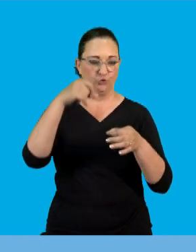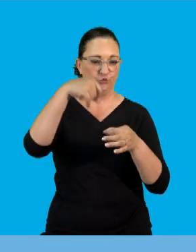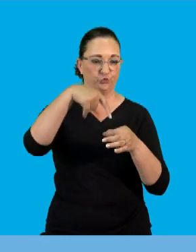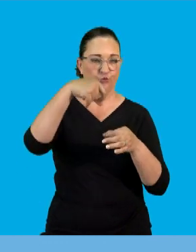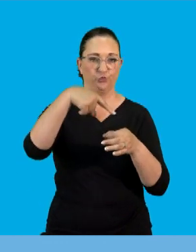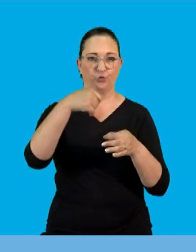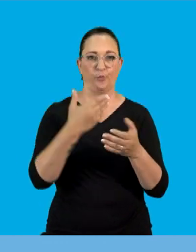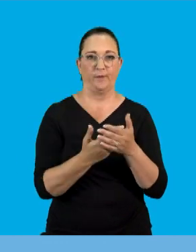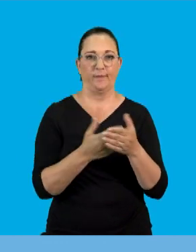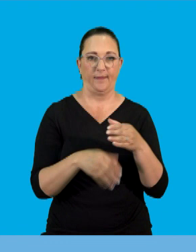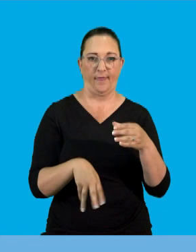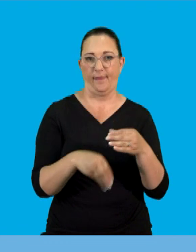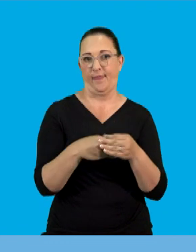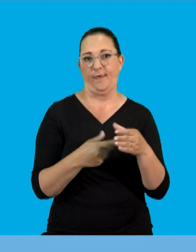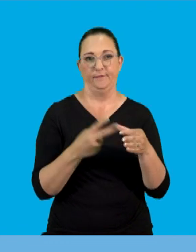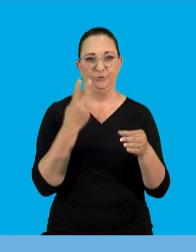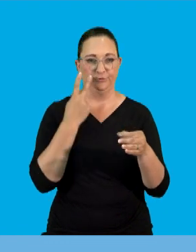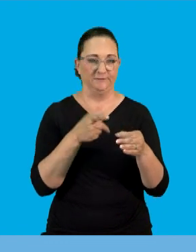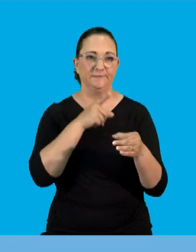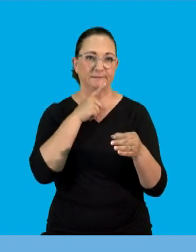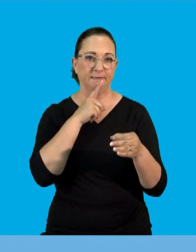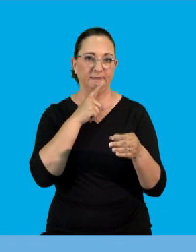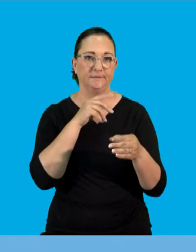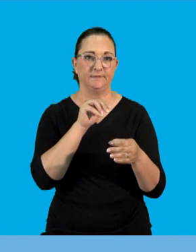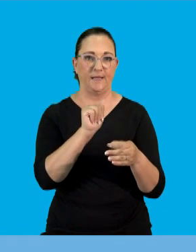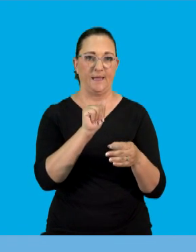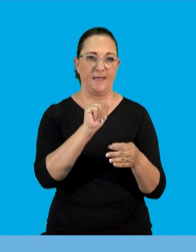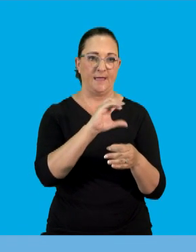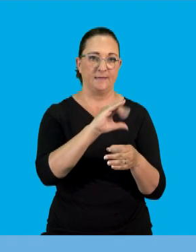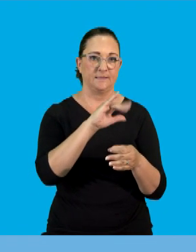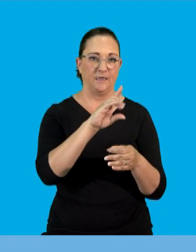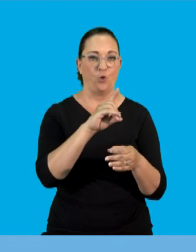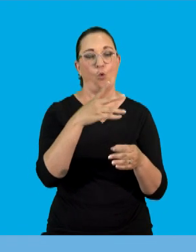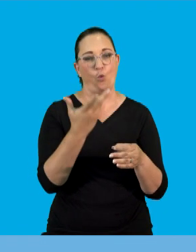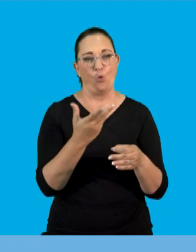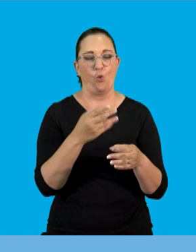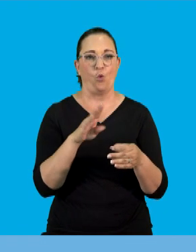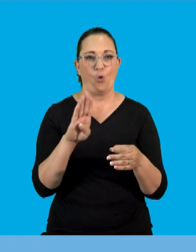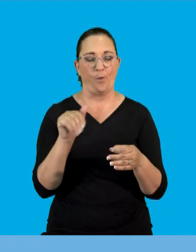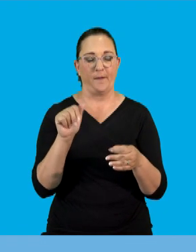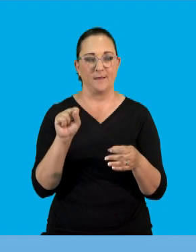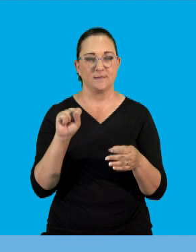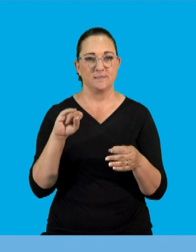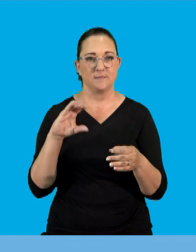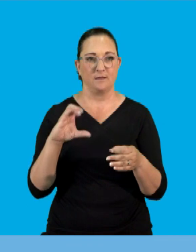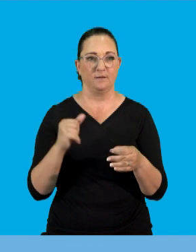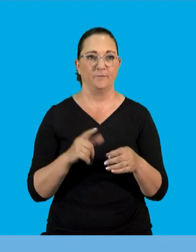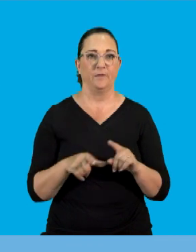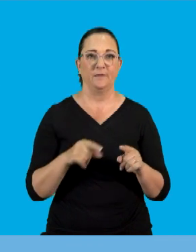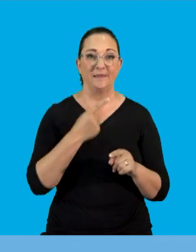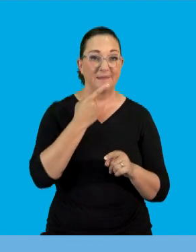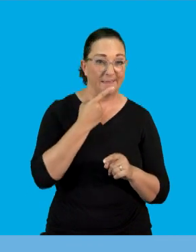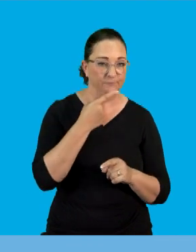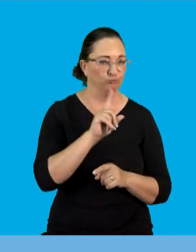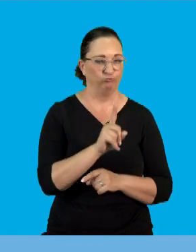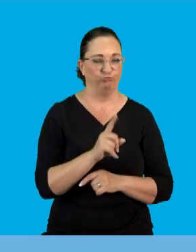adding drops of the indicator to test if the substance is acidic or basic by just merely observing the color change. There is no